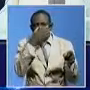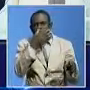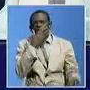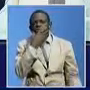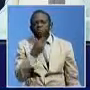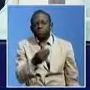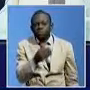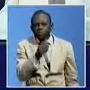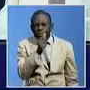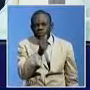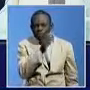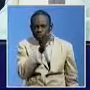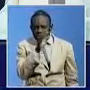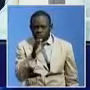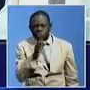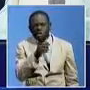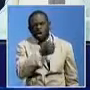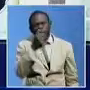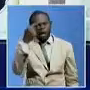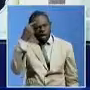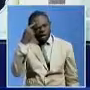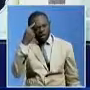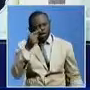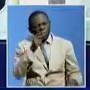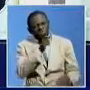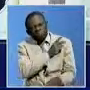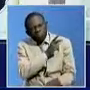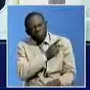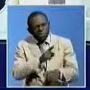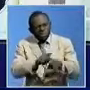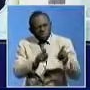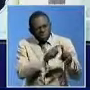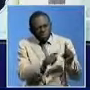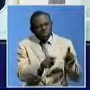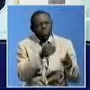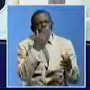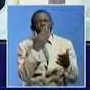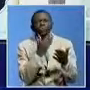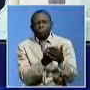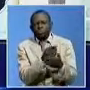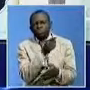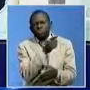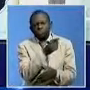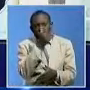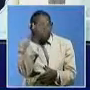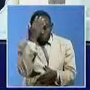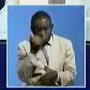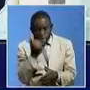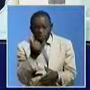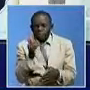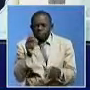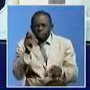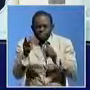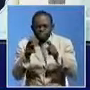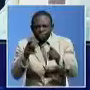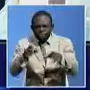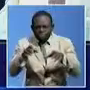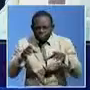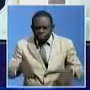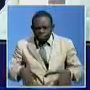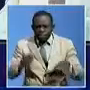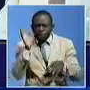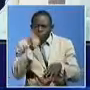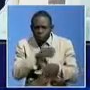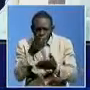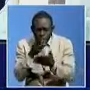government investigative wings to grant amnesty to people that would willingly forfeit plundered resources. TIZ